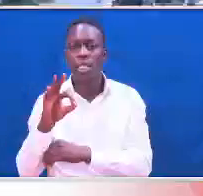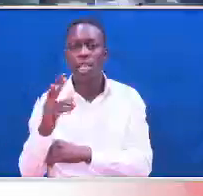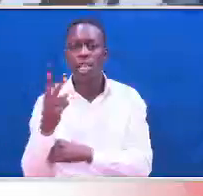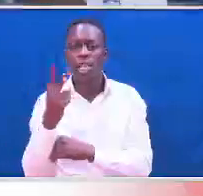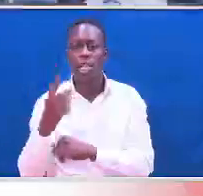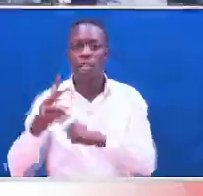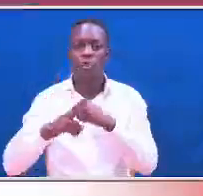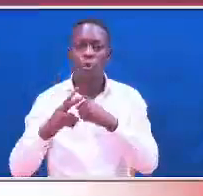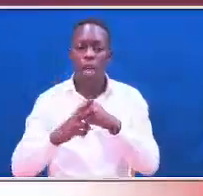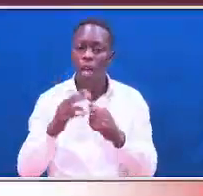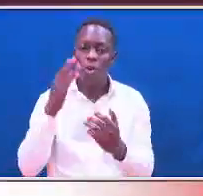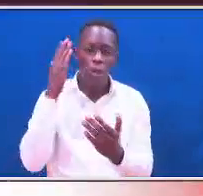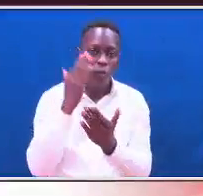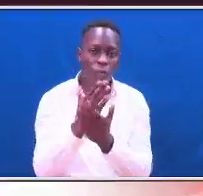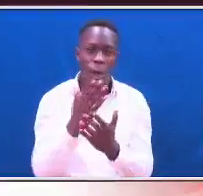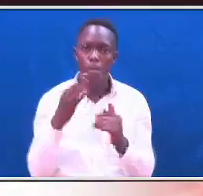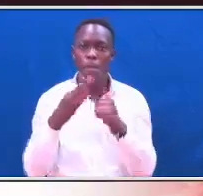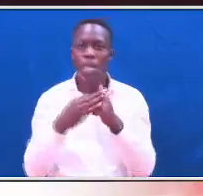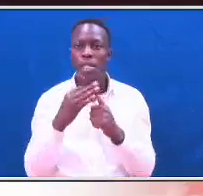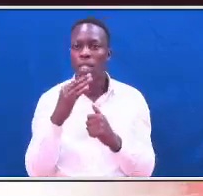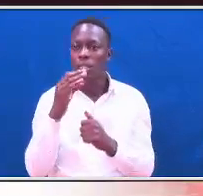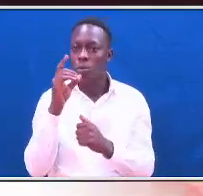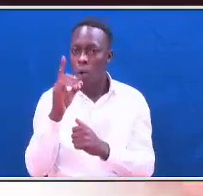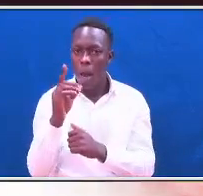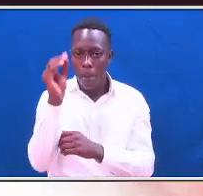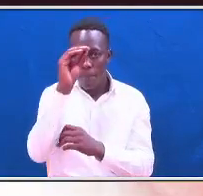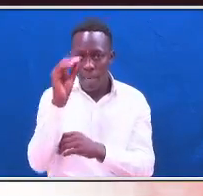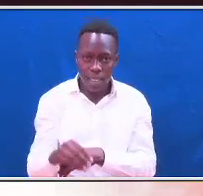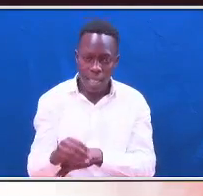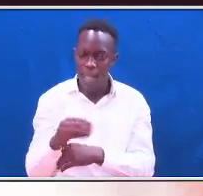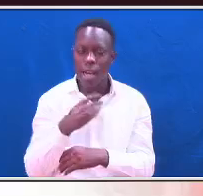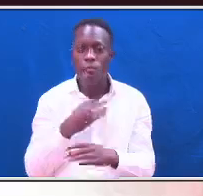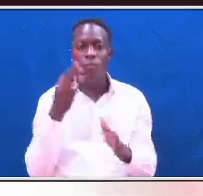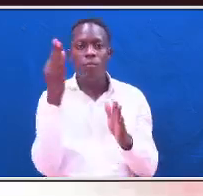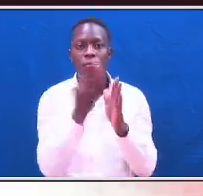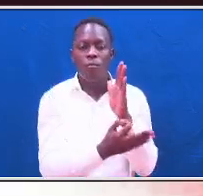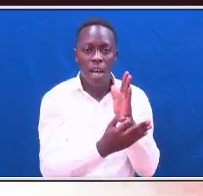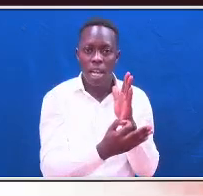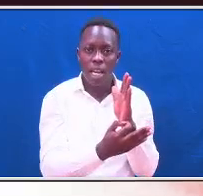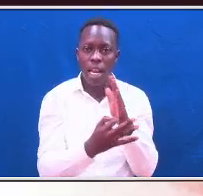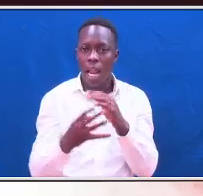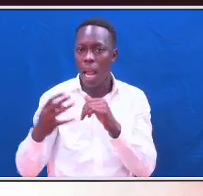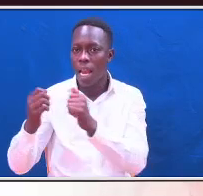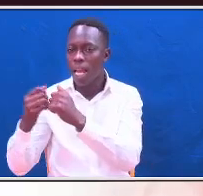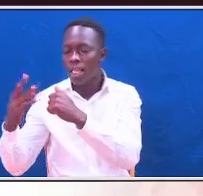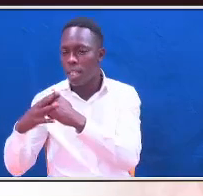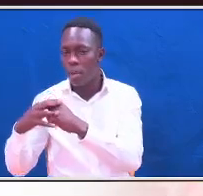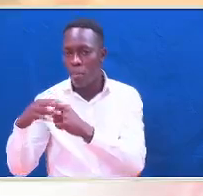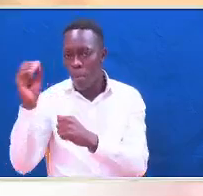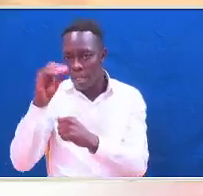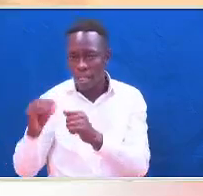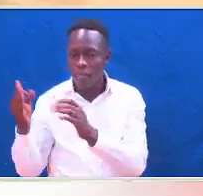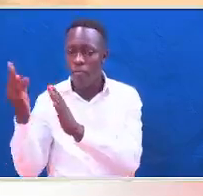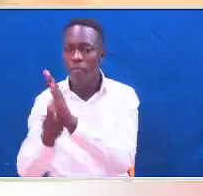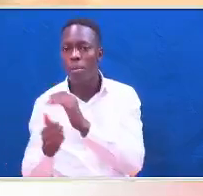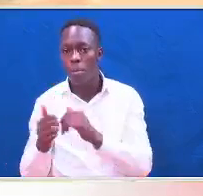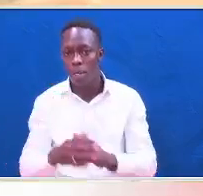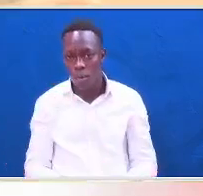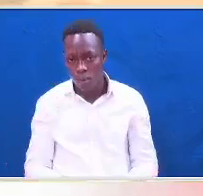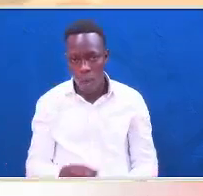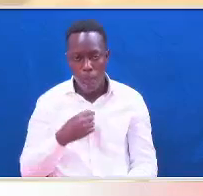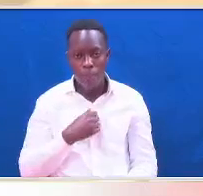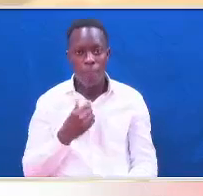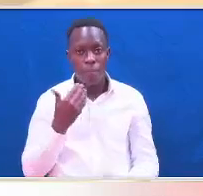July, confirming that 81% of respondents filed their tax returns, while 19% did not. Mimi